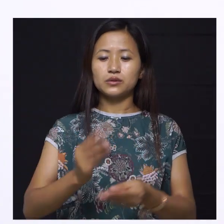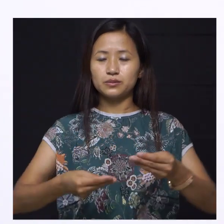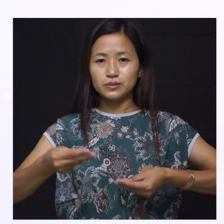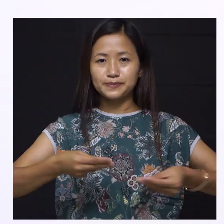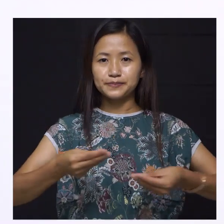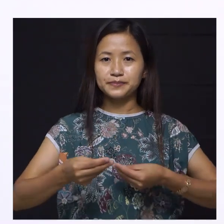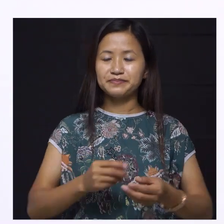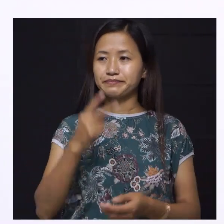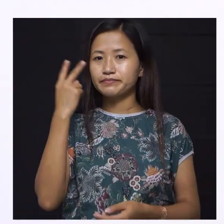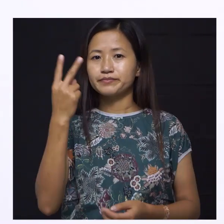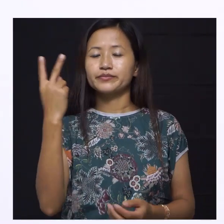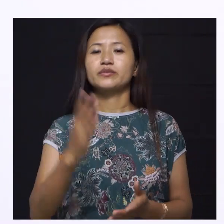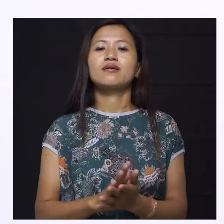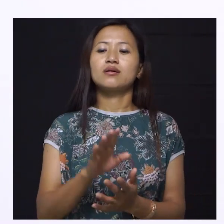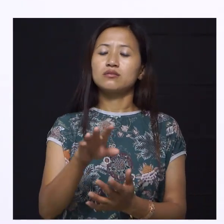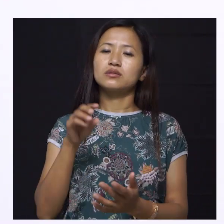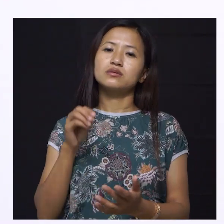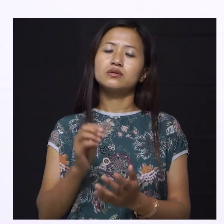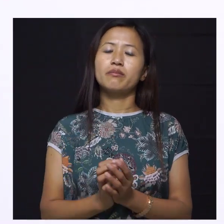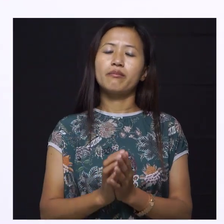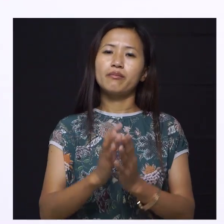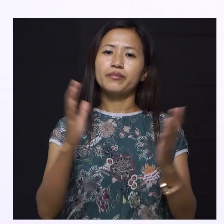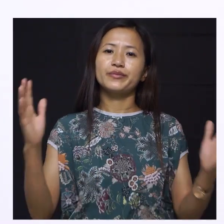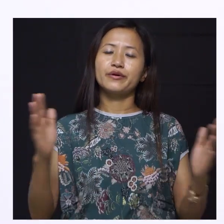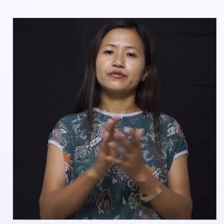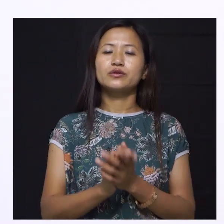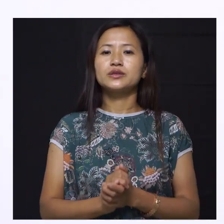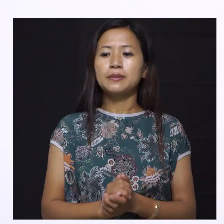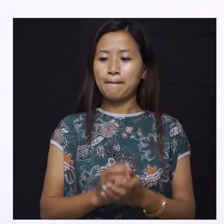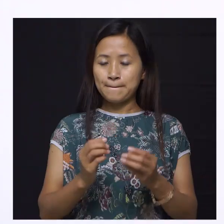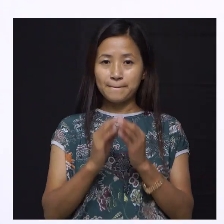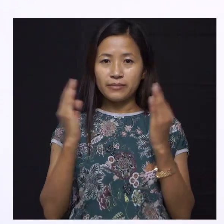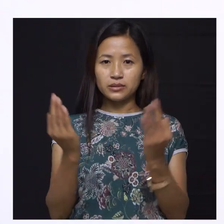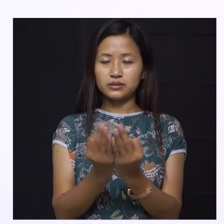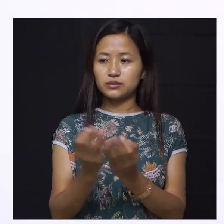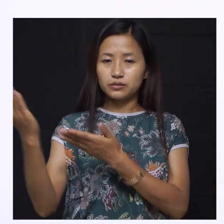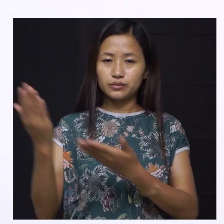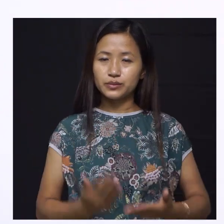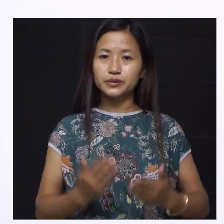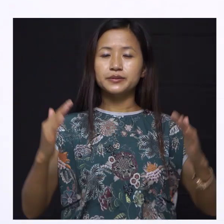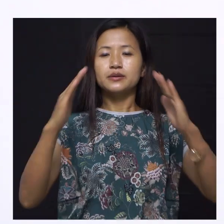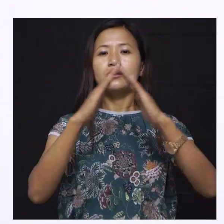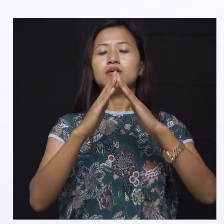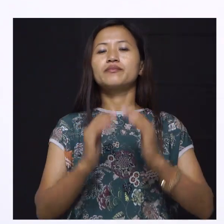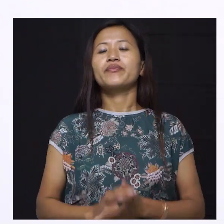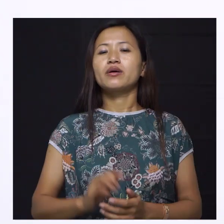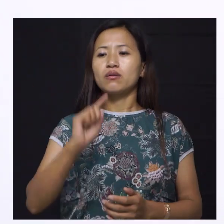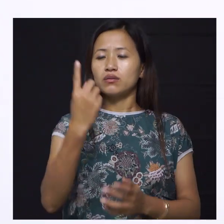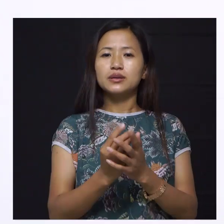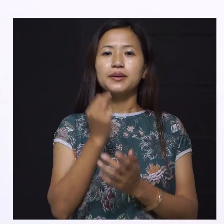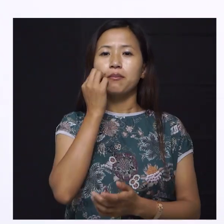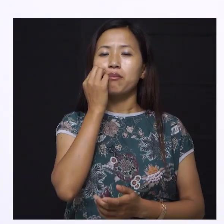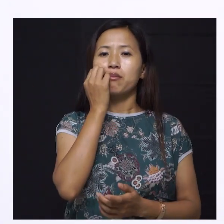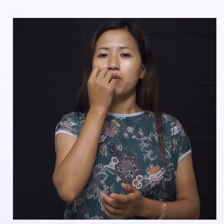trip so that he could earn enough for the family and bring it home. Being the only male member in the family, it is also